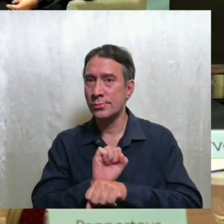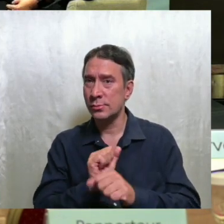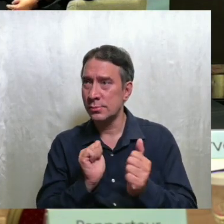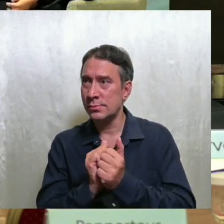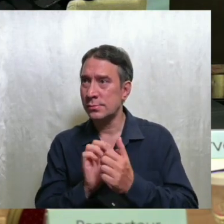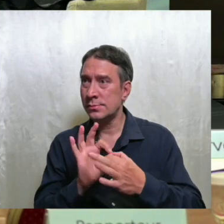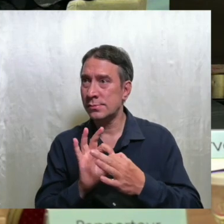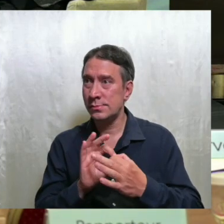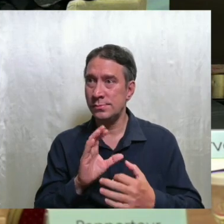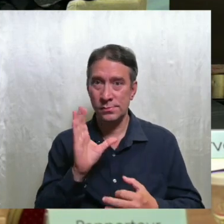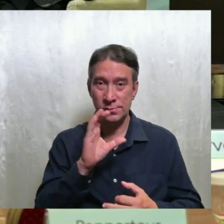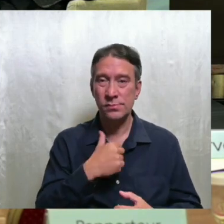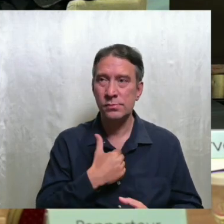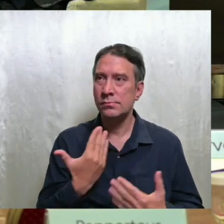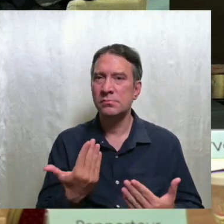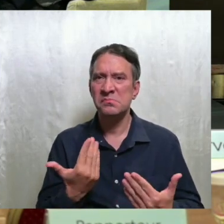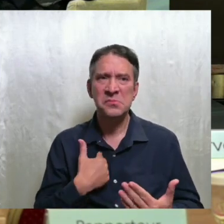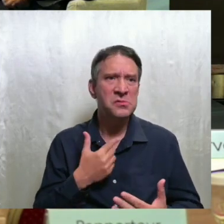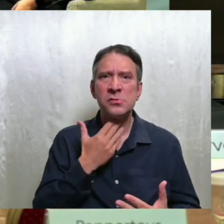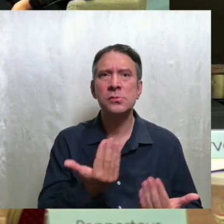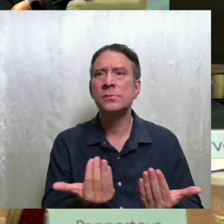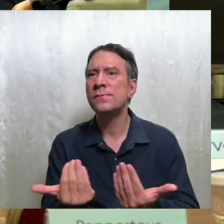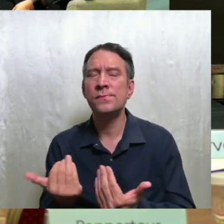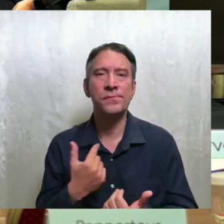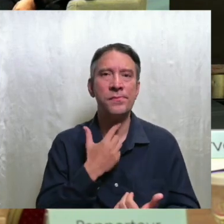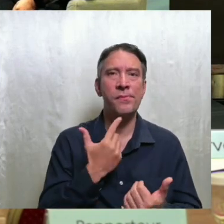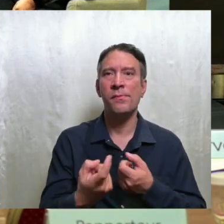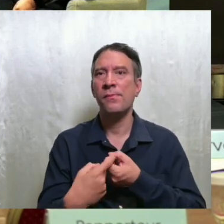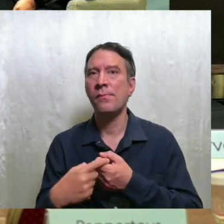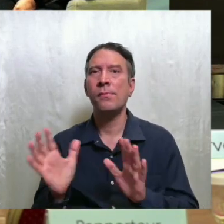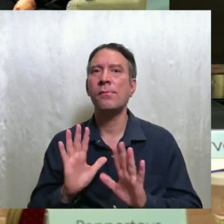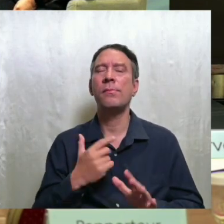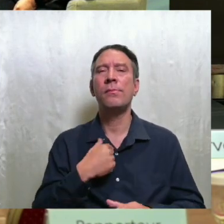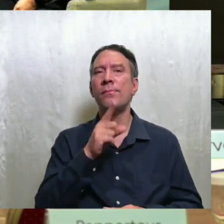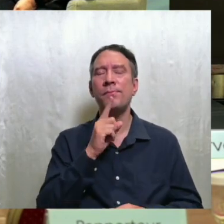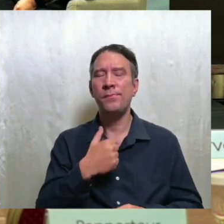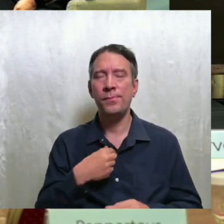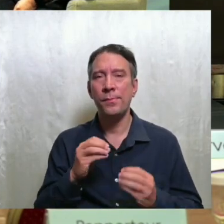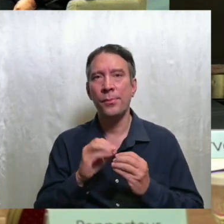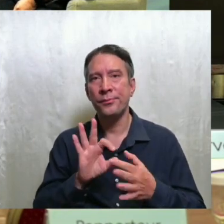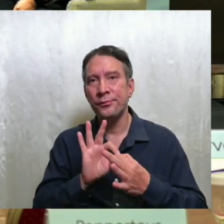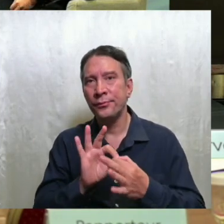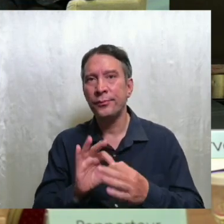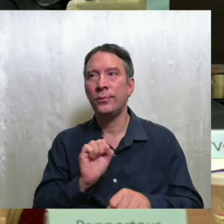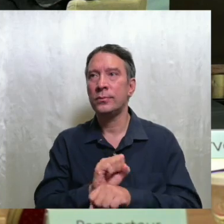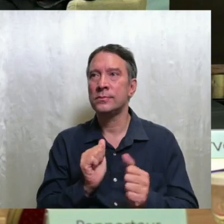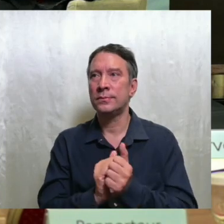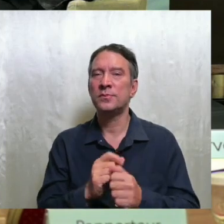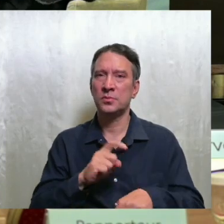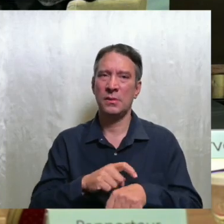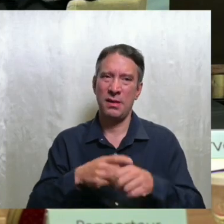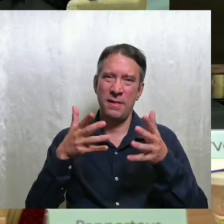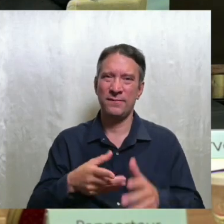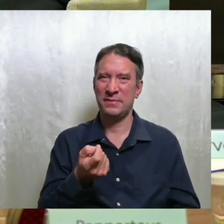that. Thank you. Now we're aware we have a bit of time left. I'm seeing a few questions online. I'll start with the